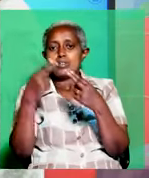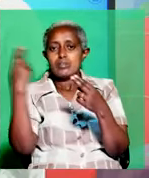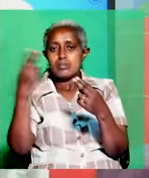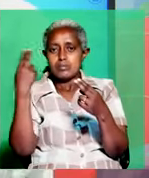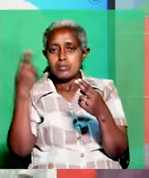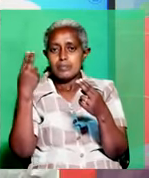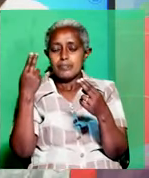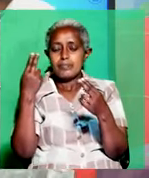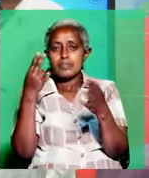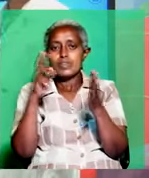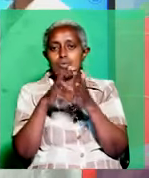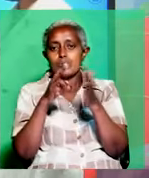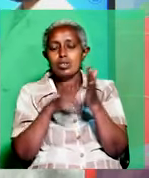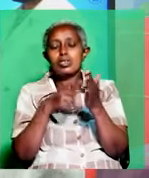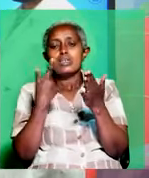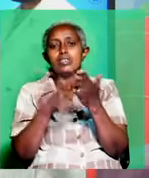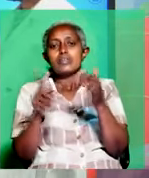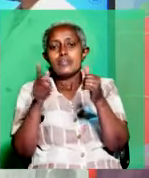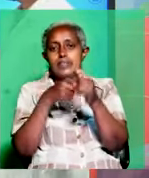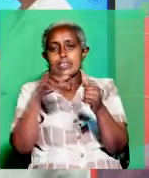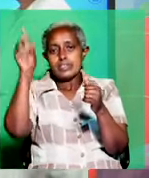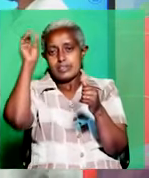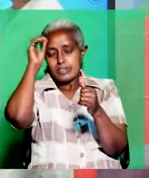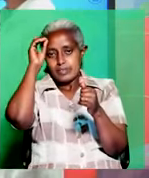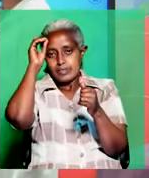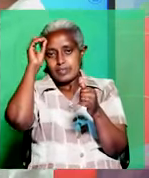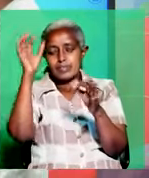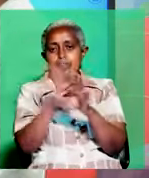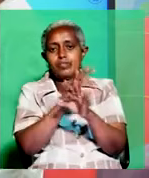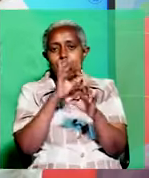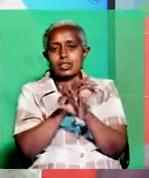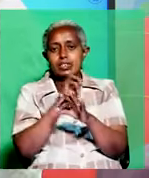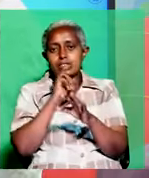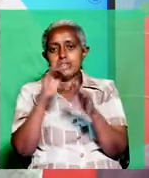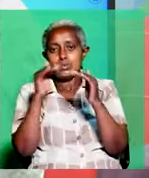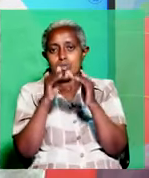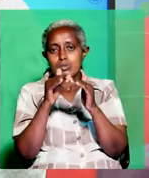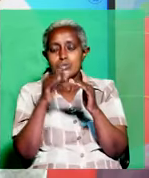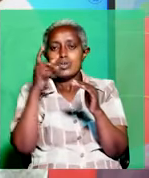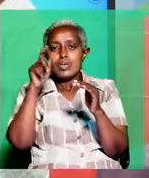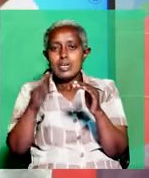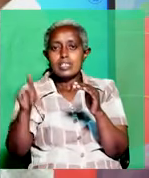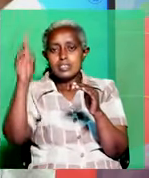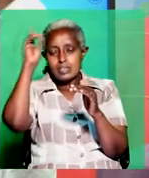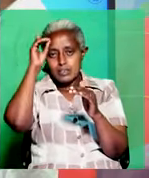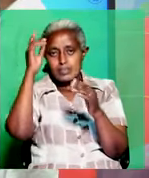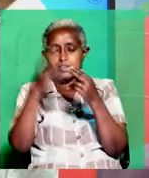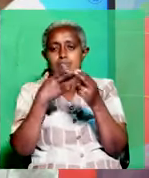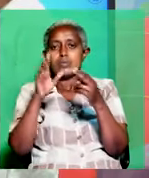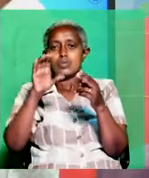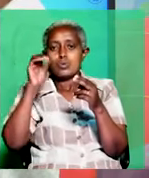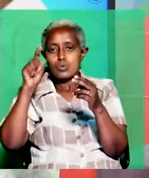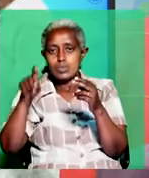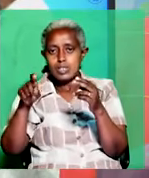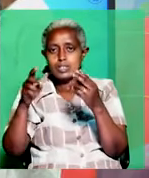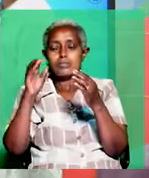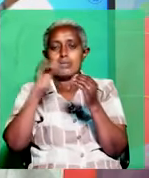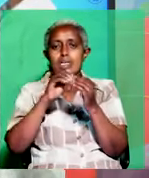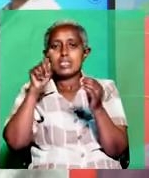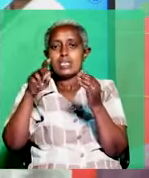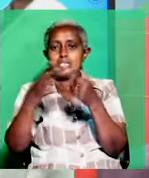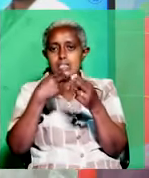find the derivative of the expression, the first derivative of the function, equal to this x derivative times cos x plus x